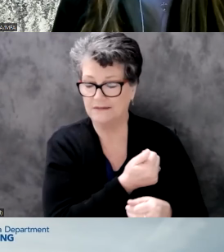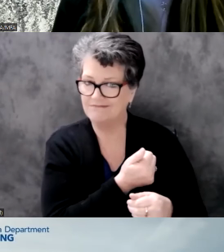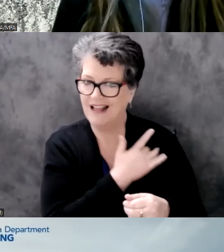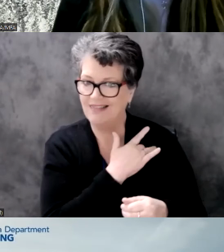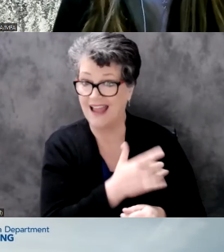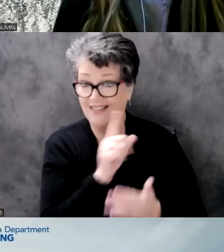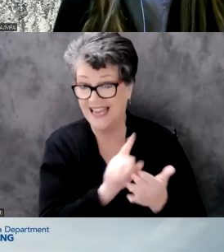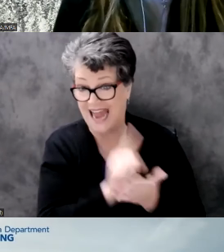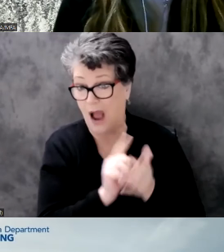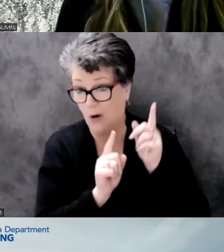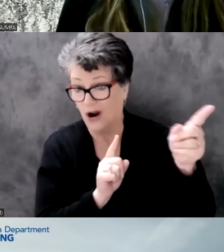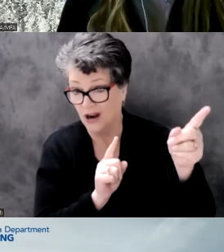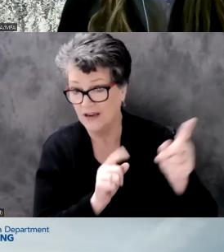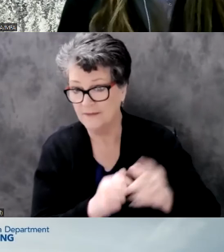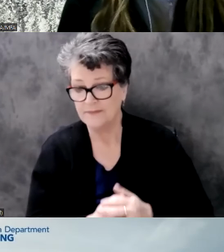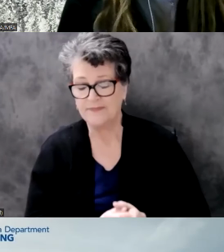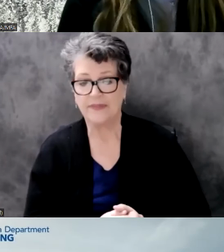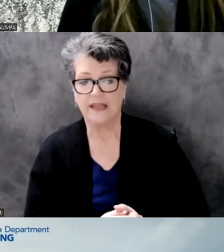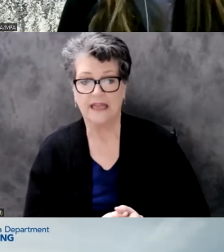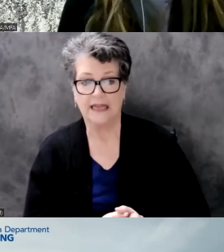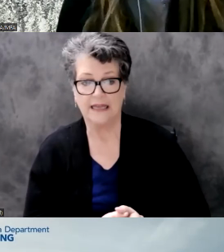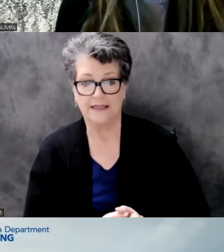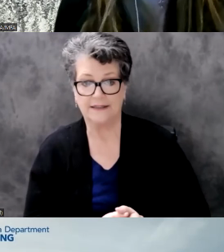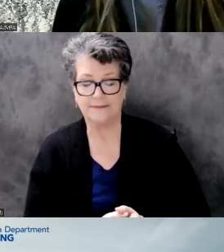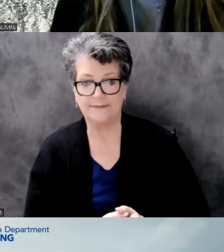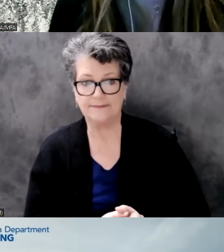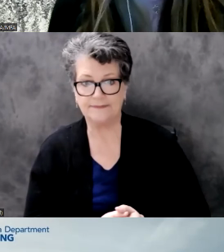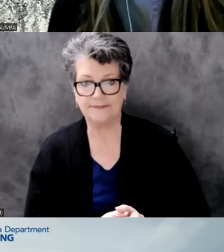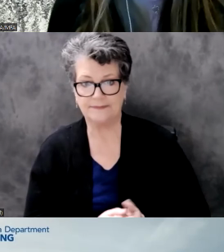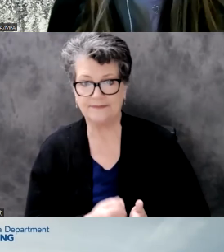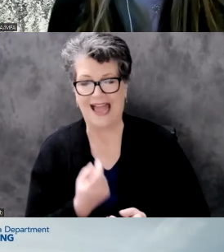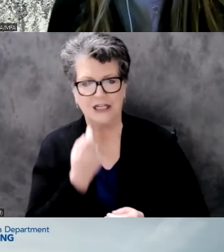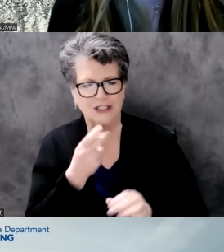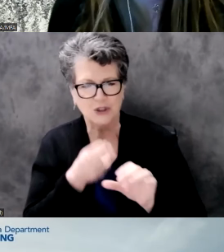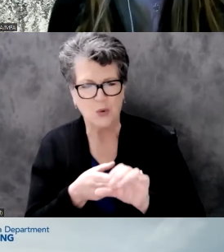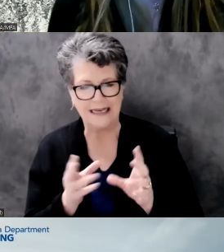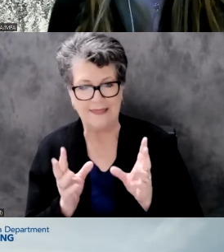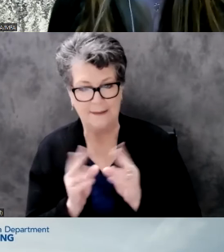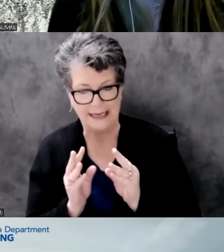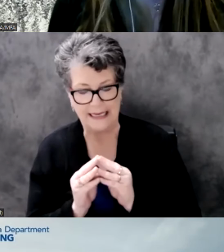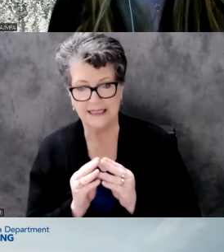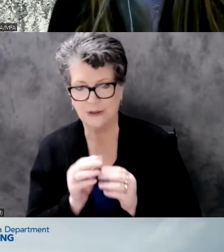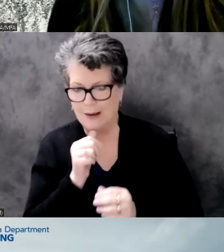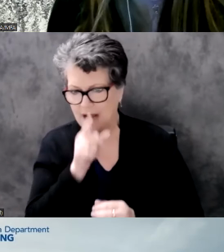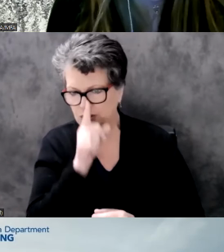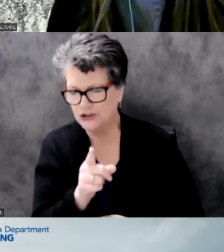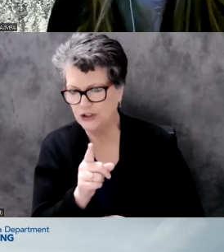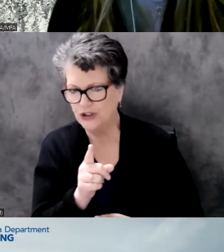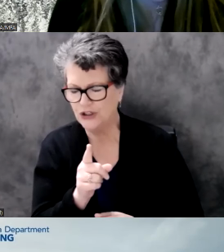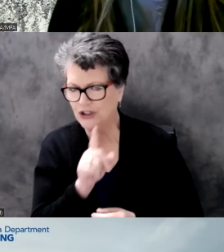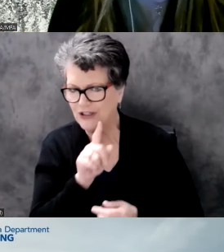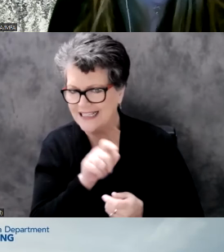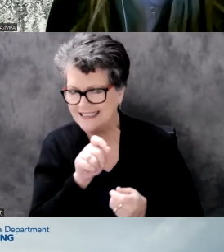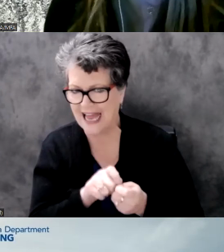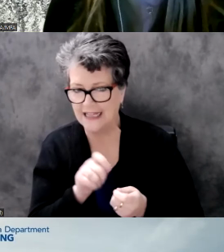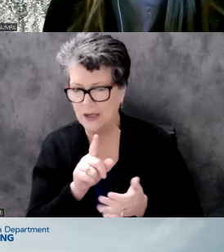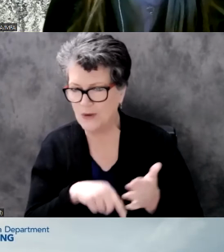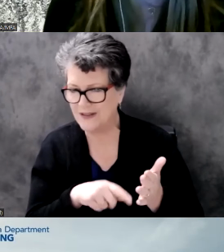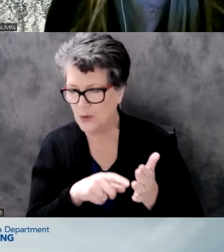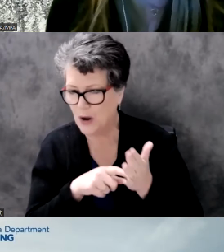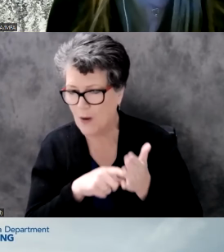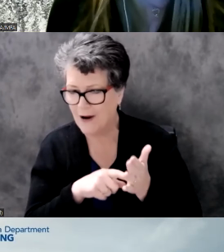an hour away. So I just joined in the meeting, so I'm not sure exactly what the requirements